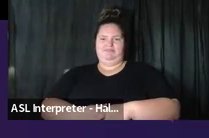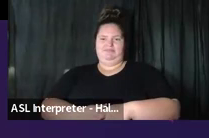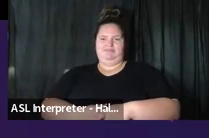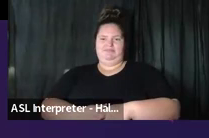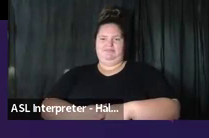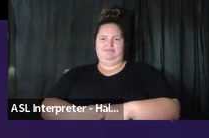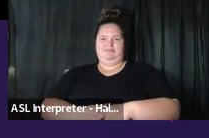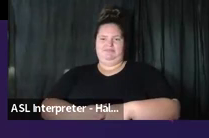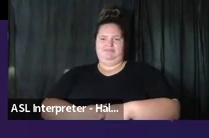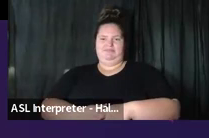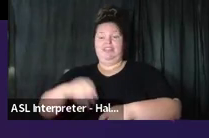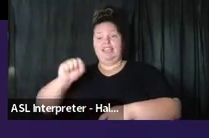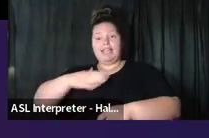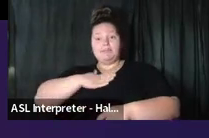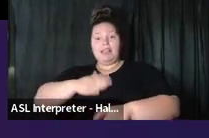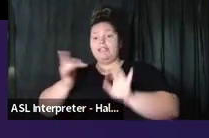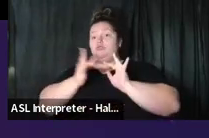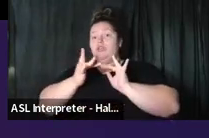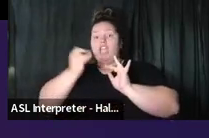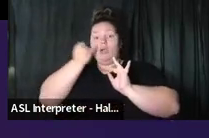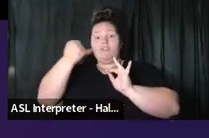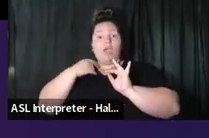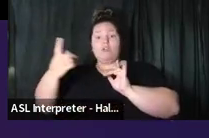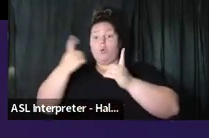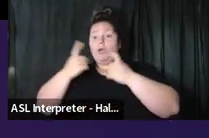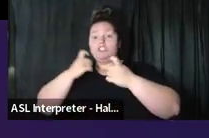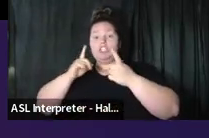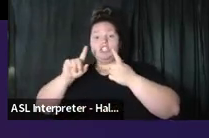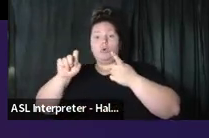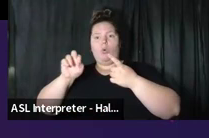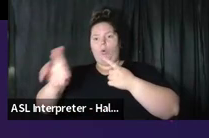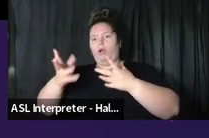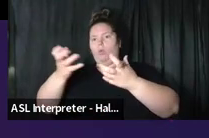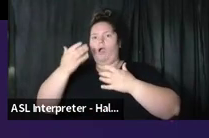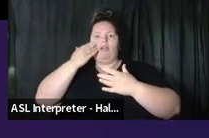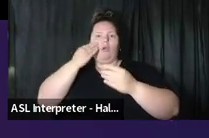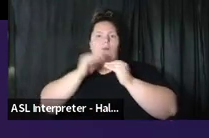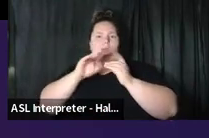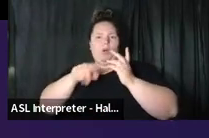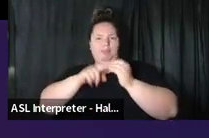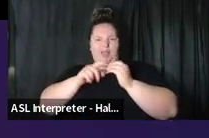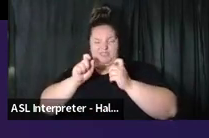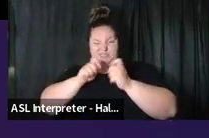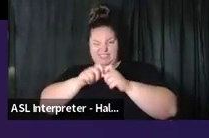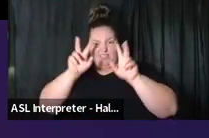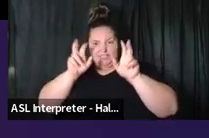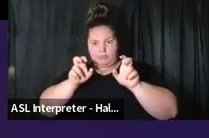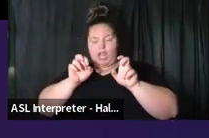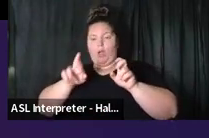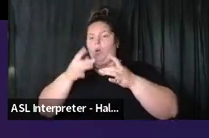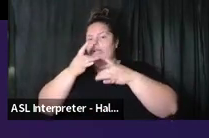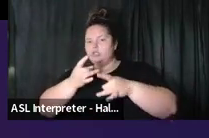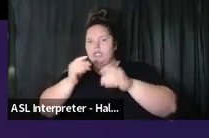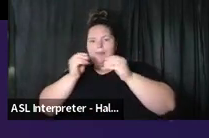And yes, please, anyone reach out if you have any other questions or want to know more about a certain subject or are interested in more